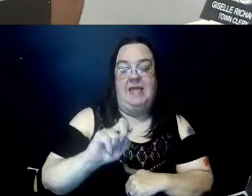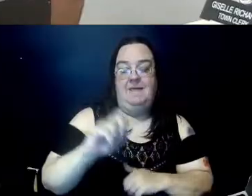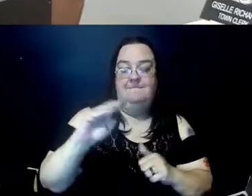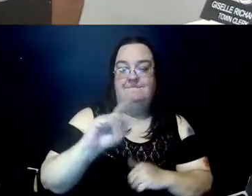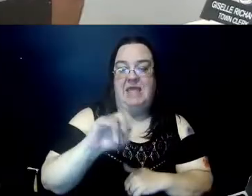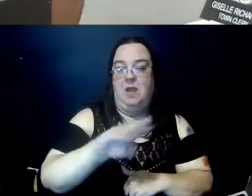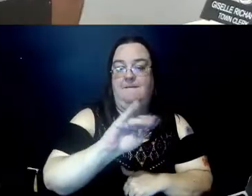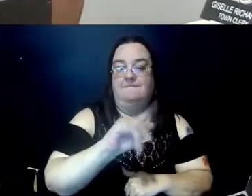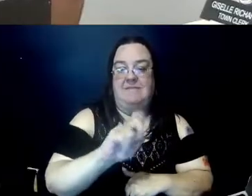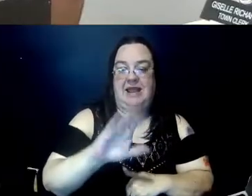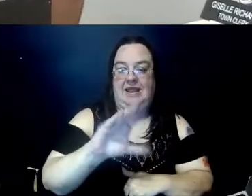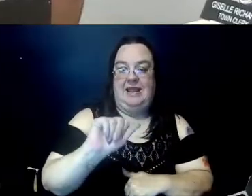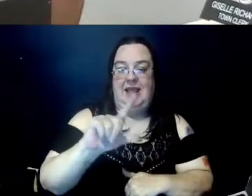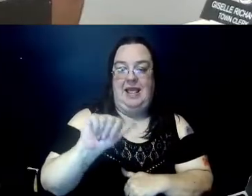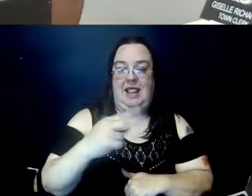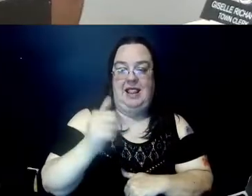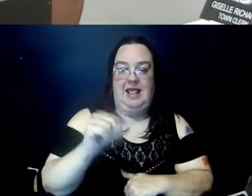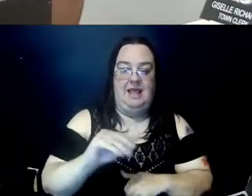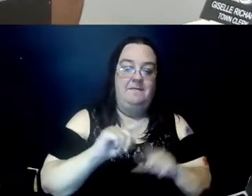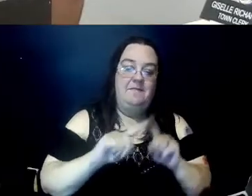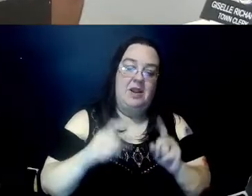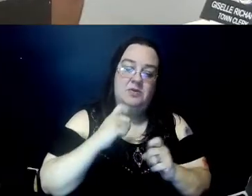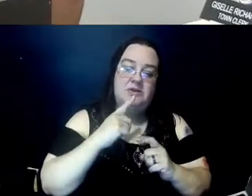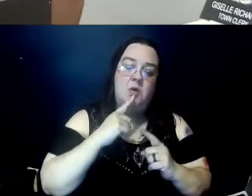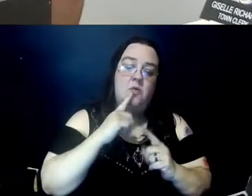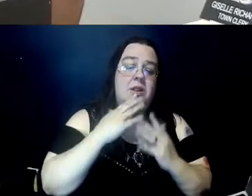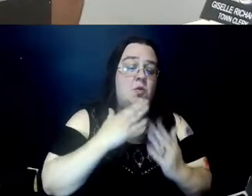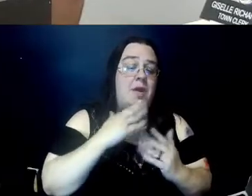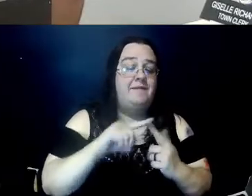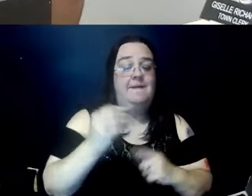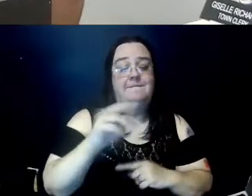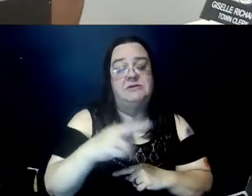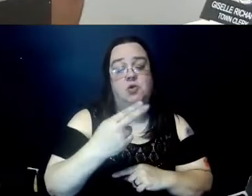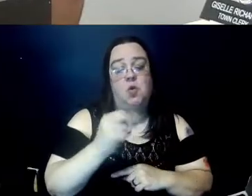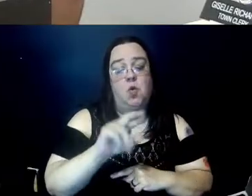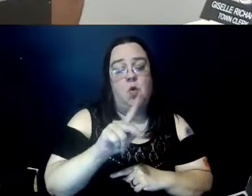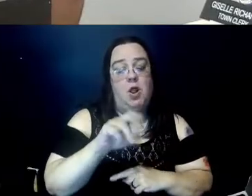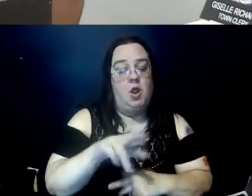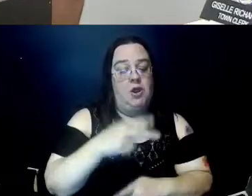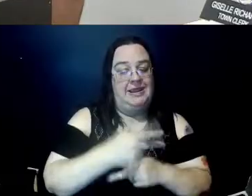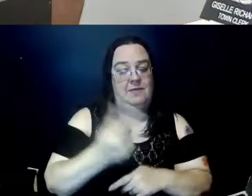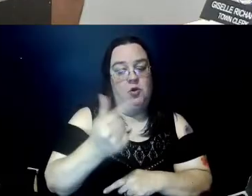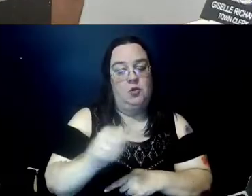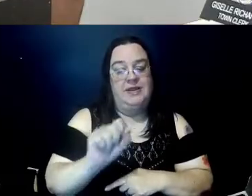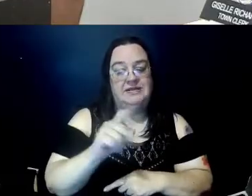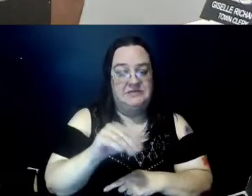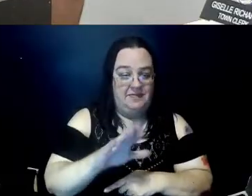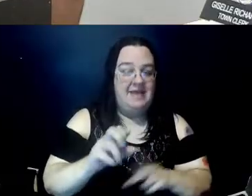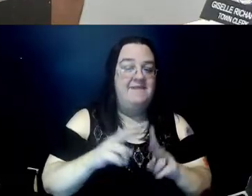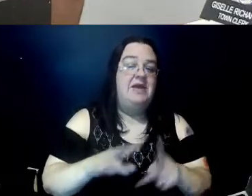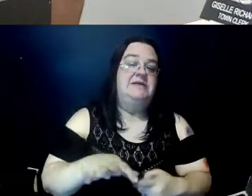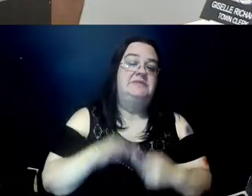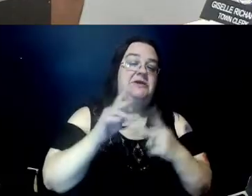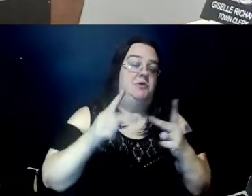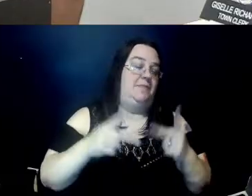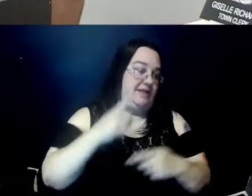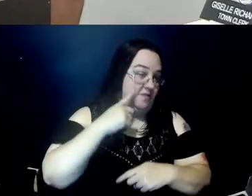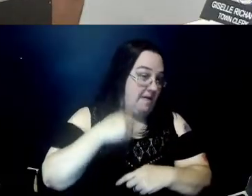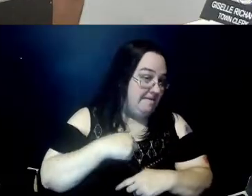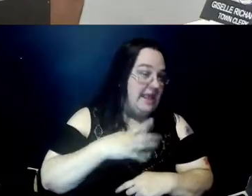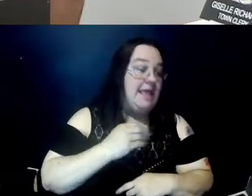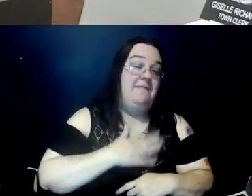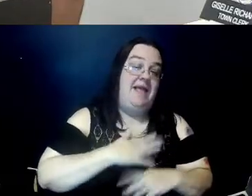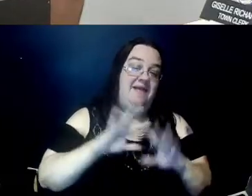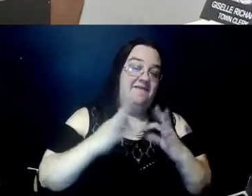say really grateful to Mr. Horkler for keeping this green space, and it's very much a special place for me and my family. We still walk